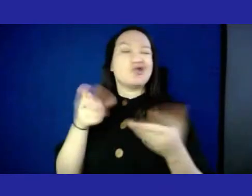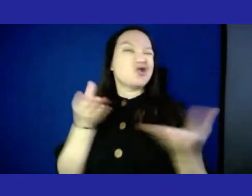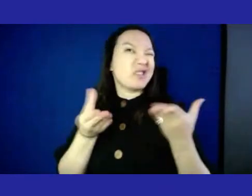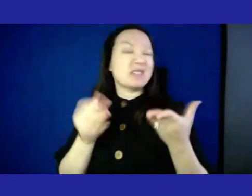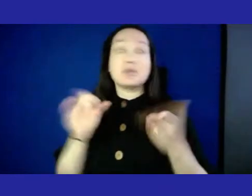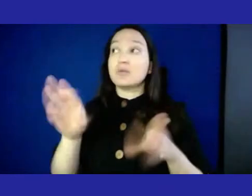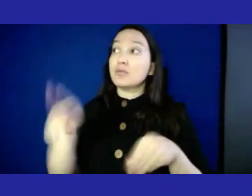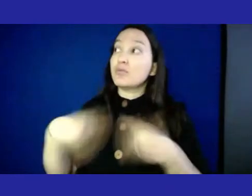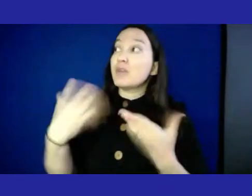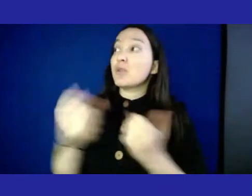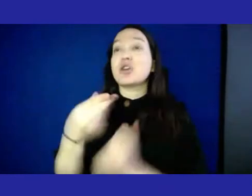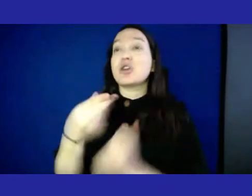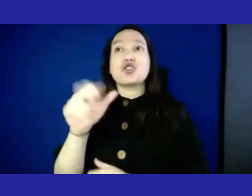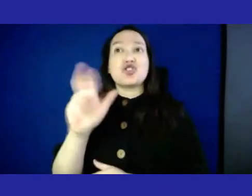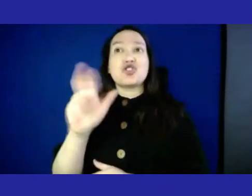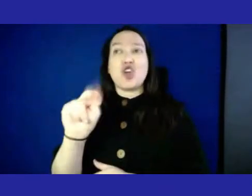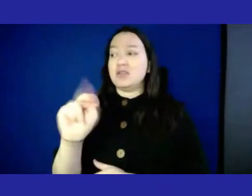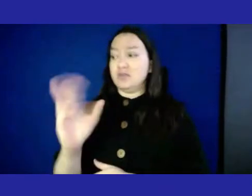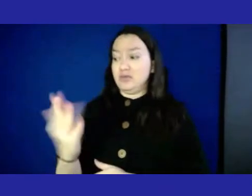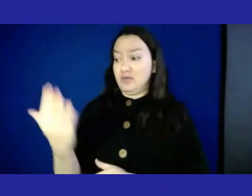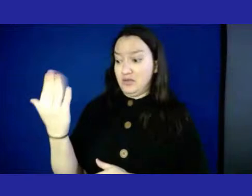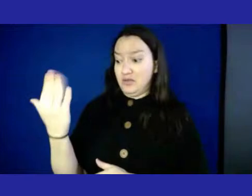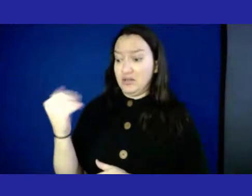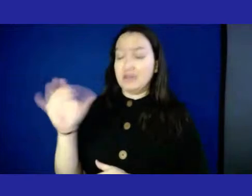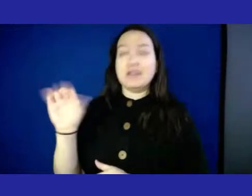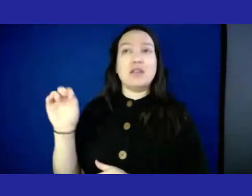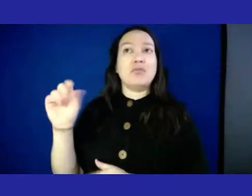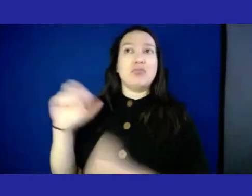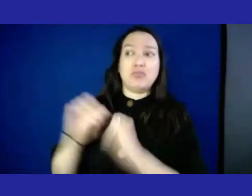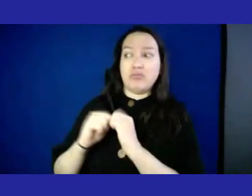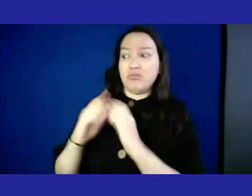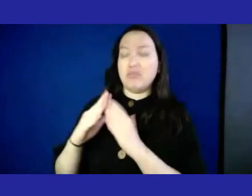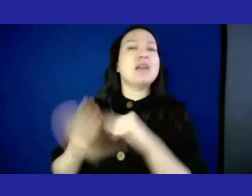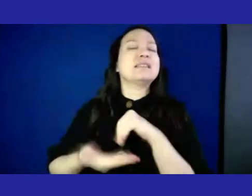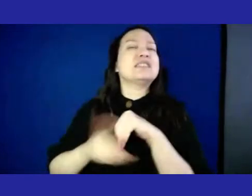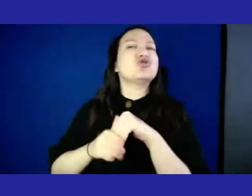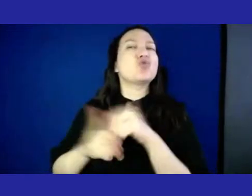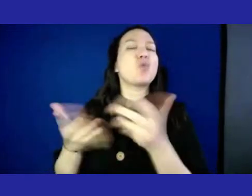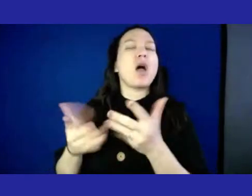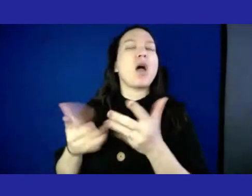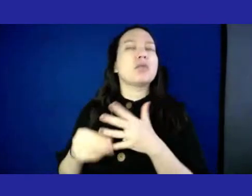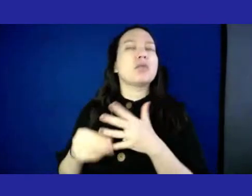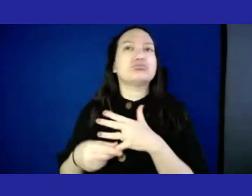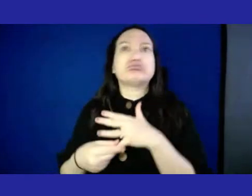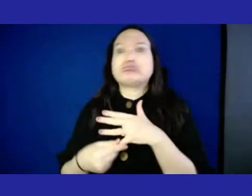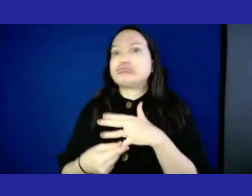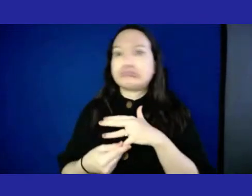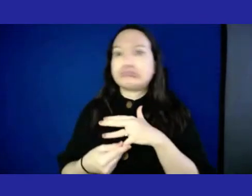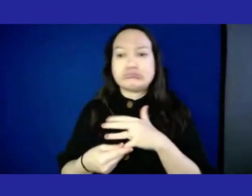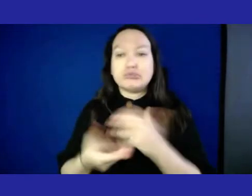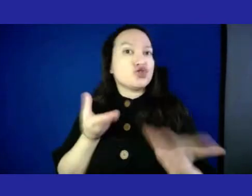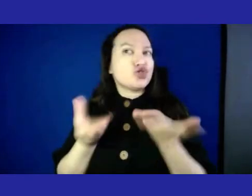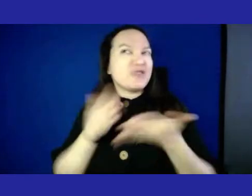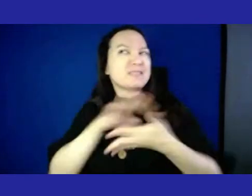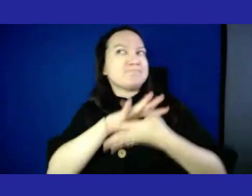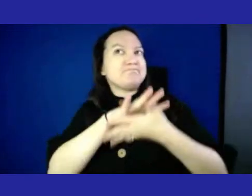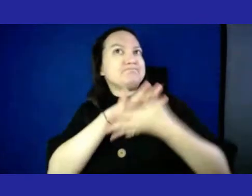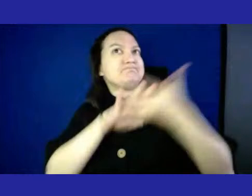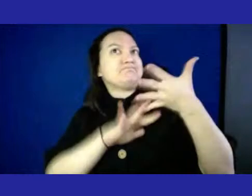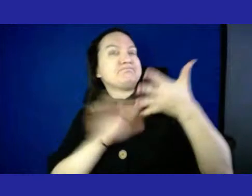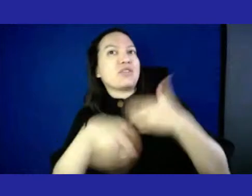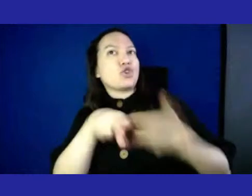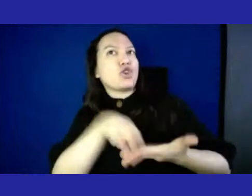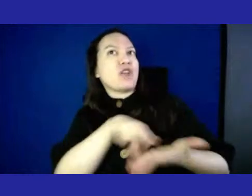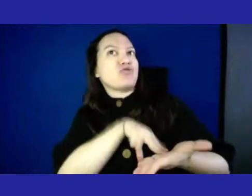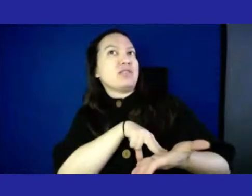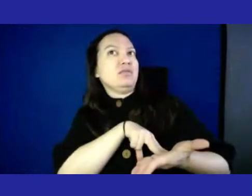those that were provided by Huron before at the outset, and then what additional, services these other contractors will bring.